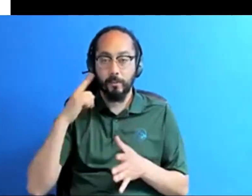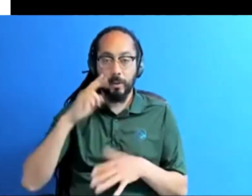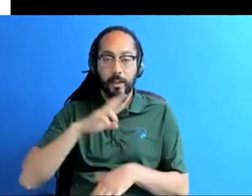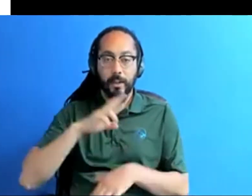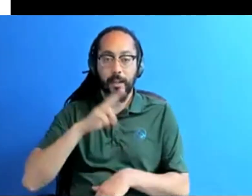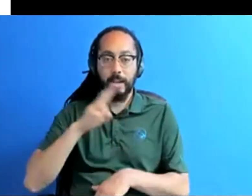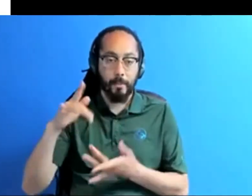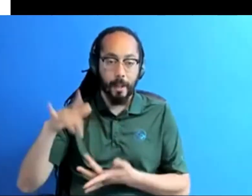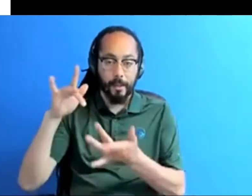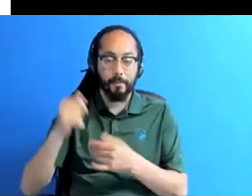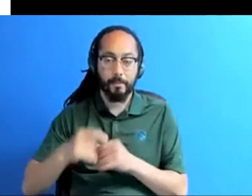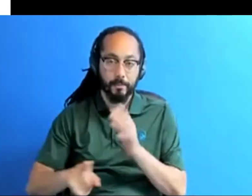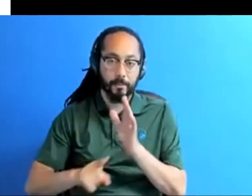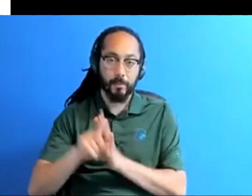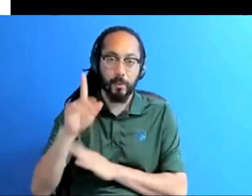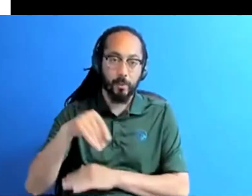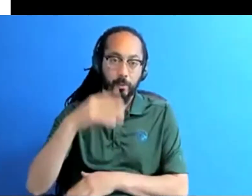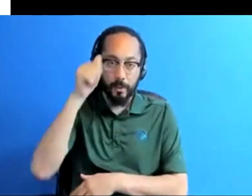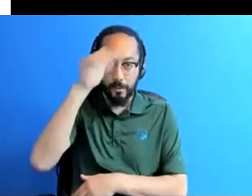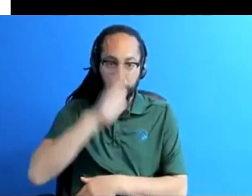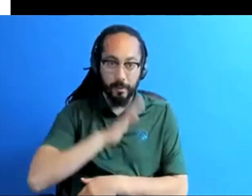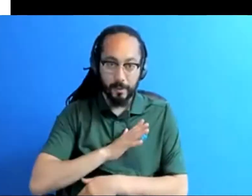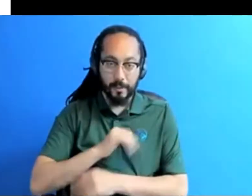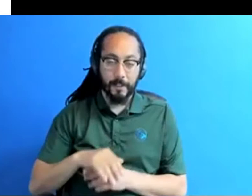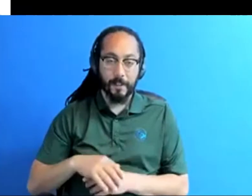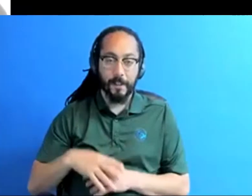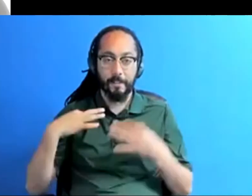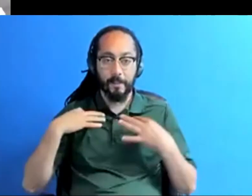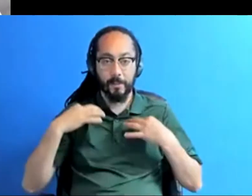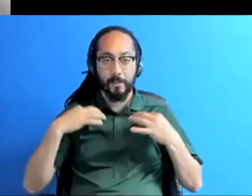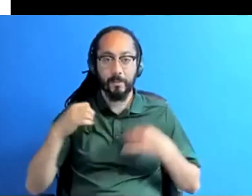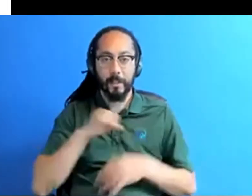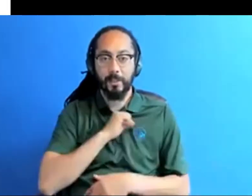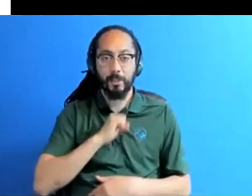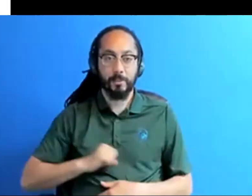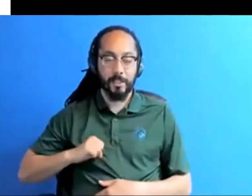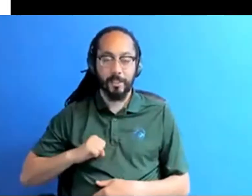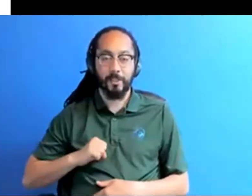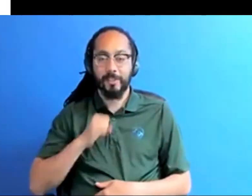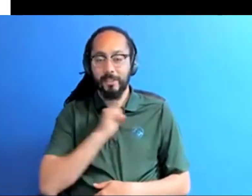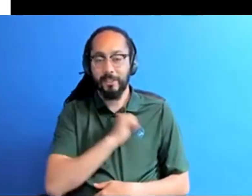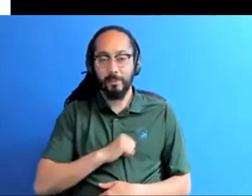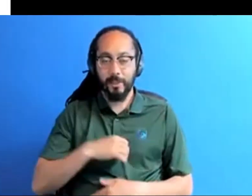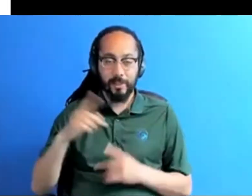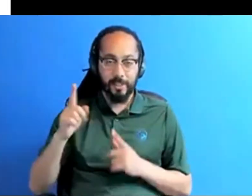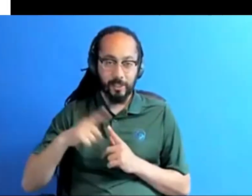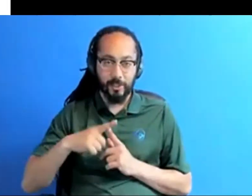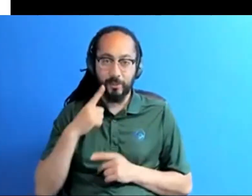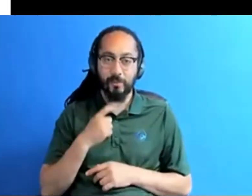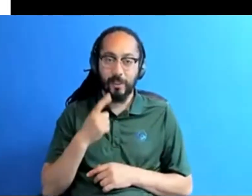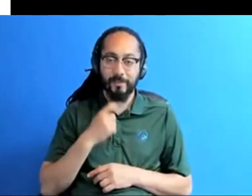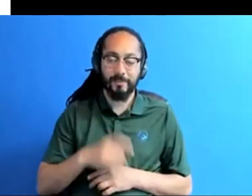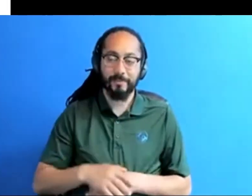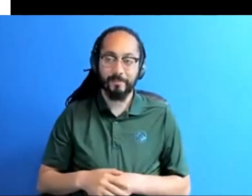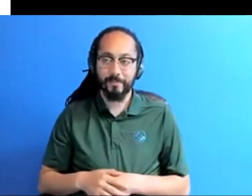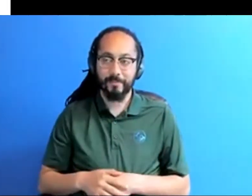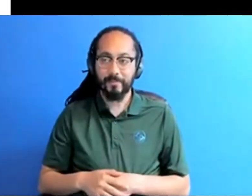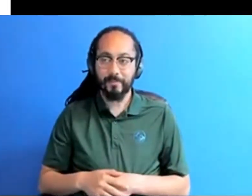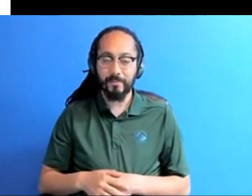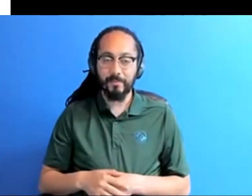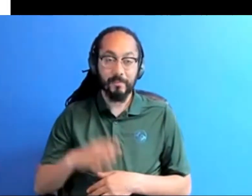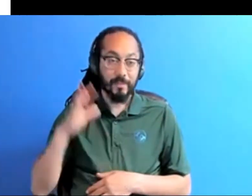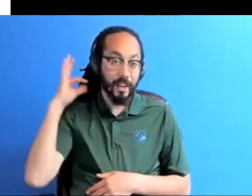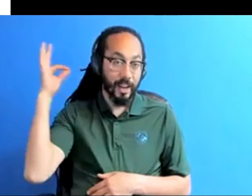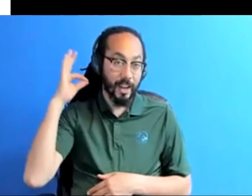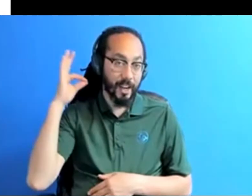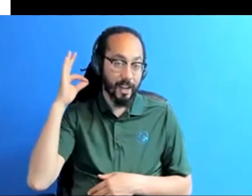I'm wearing one of my many superhero shirts, red. I have short hair and a beard,